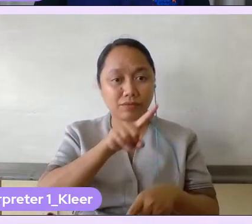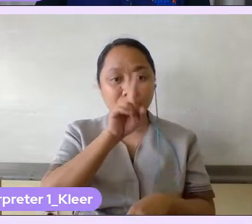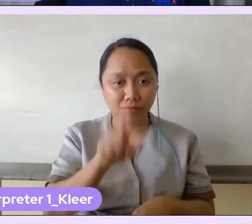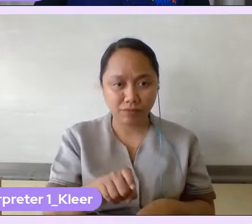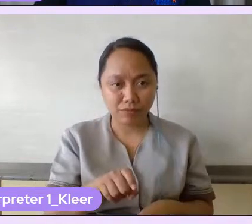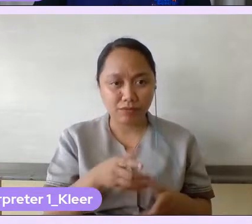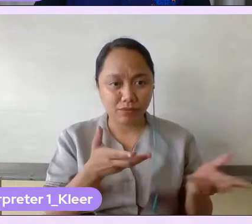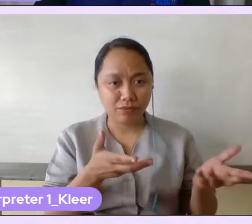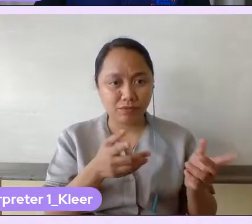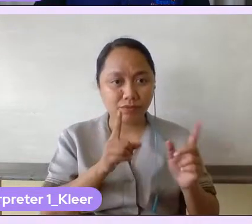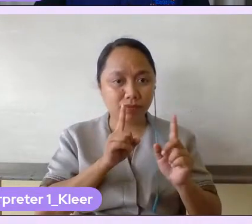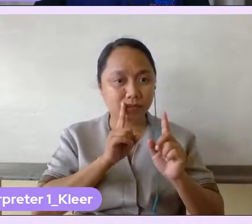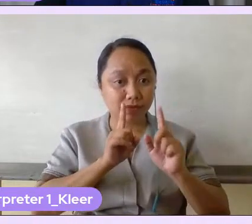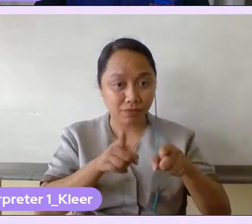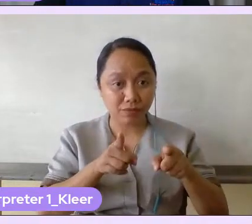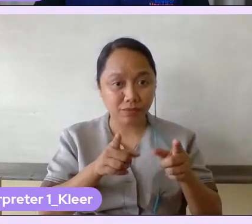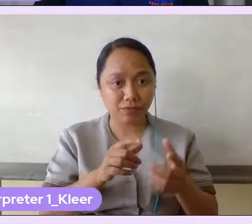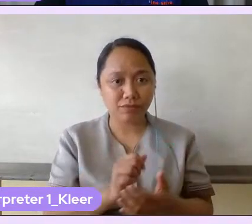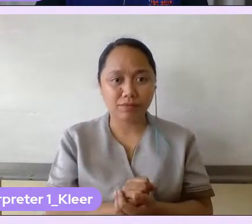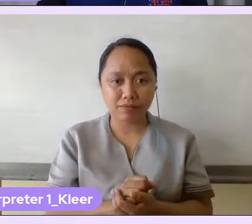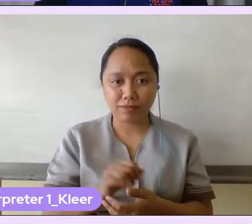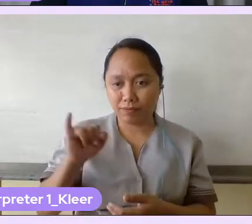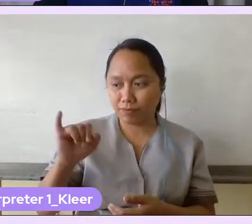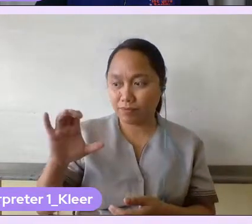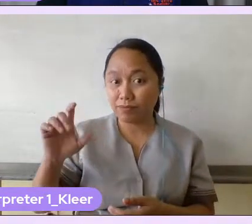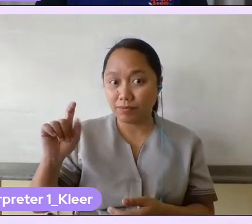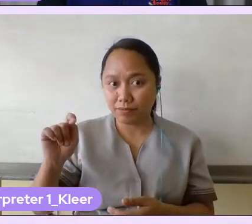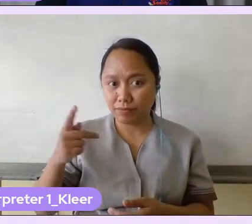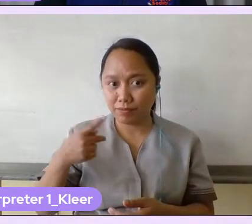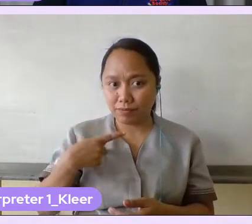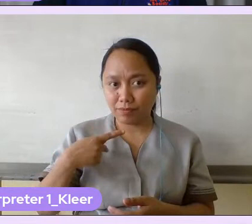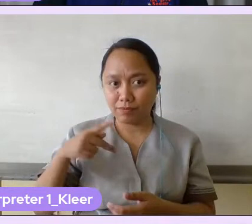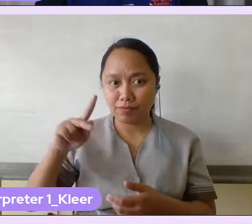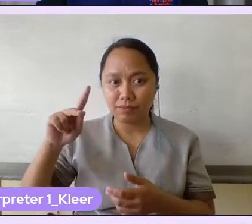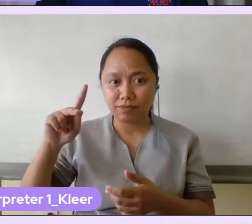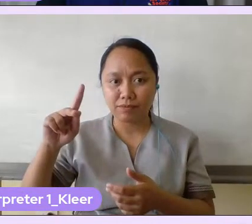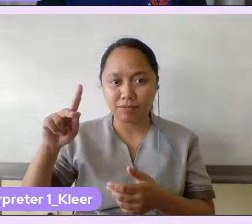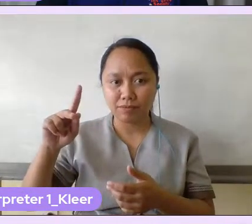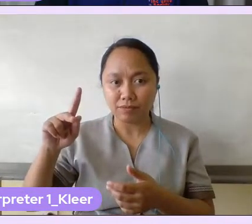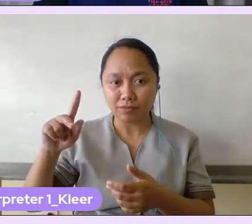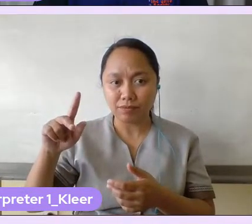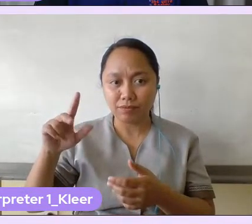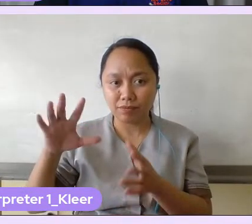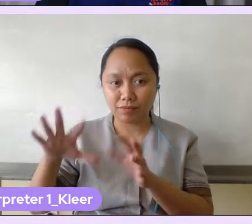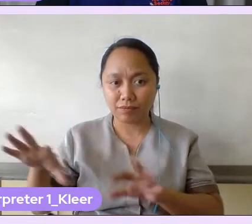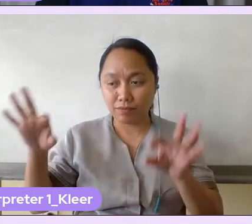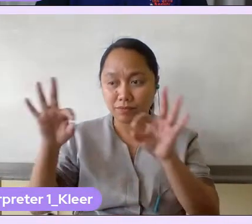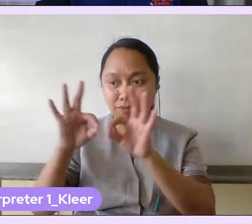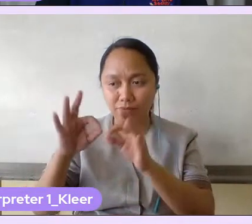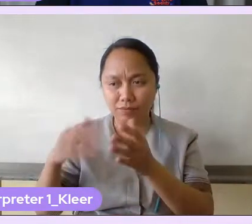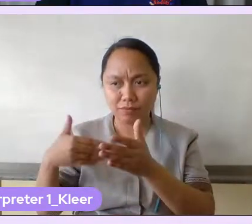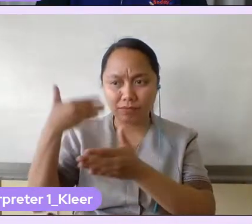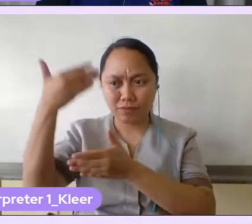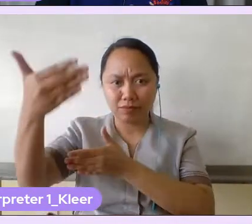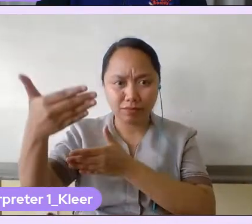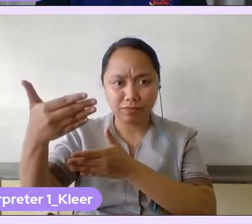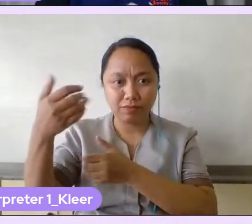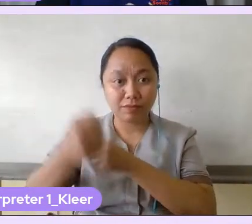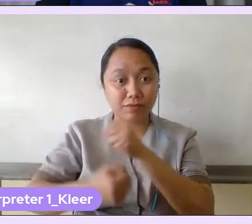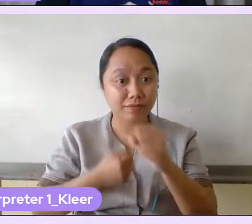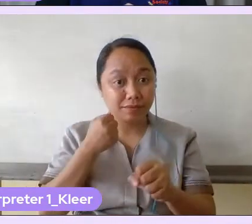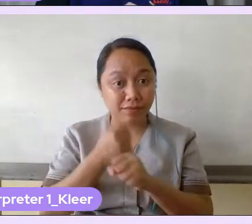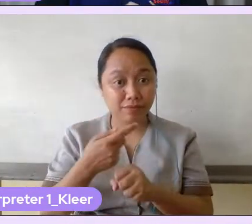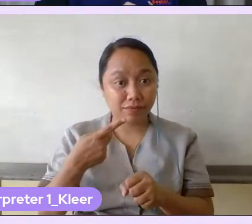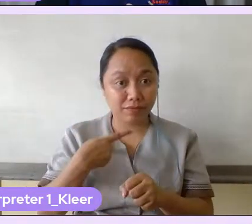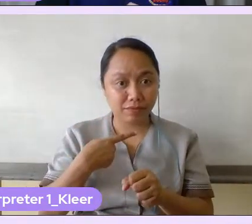allow me to read it, the DICT's top priority is connectivity over the next 6 years. We are launching the start of the Luzon Bypass